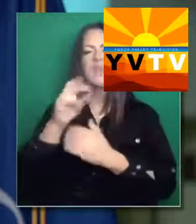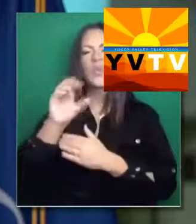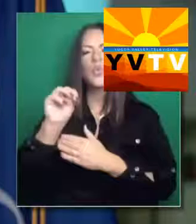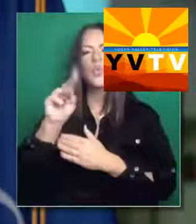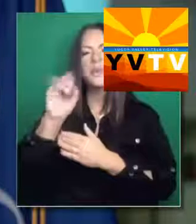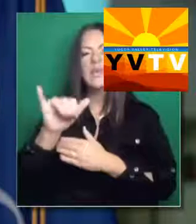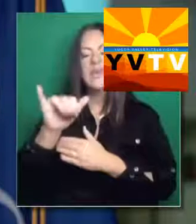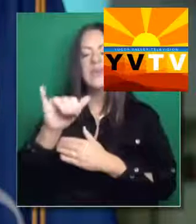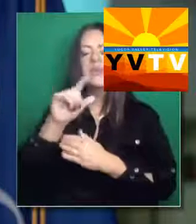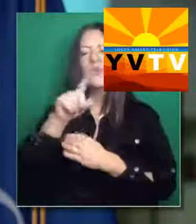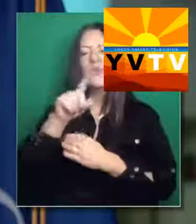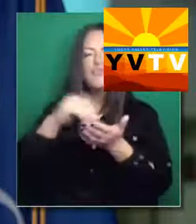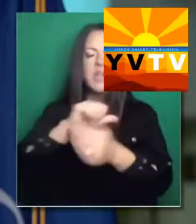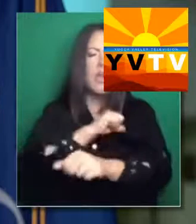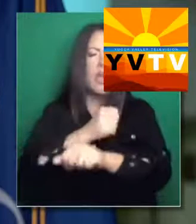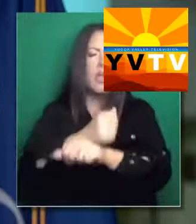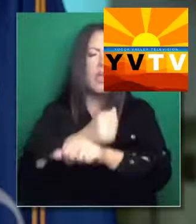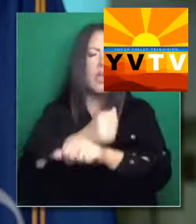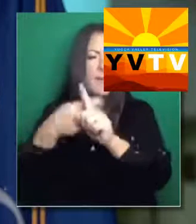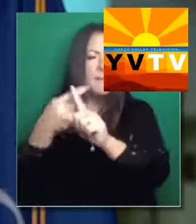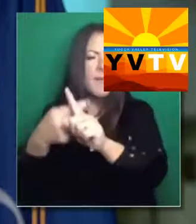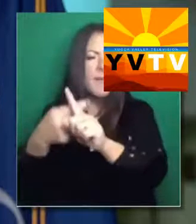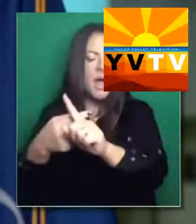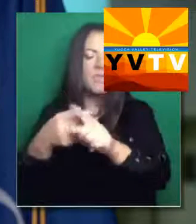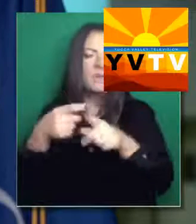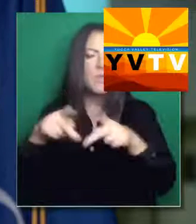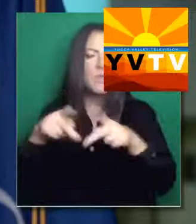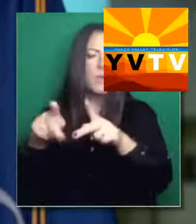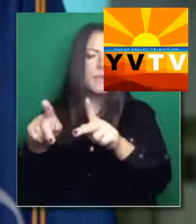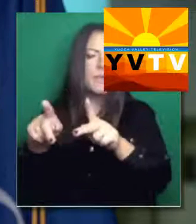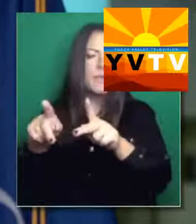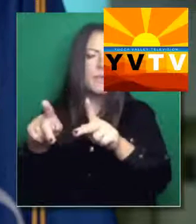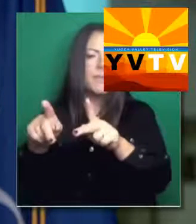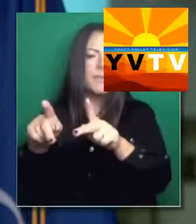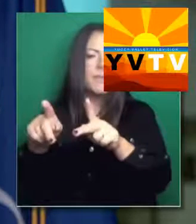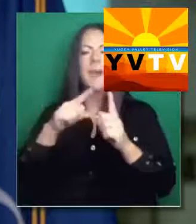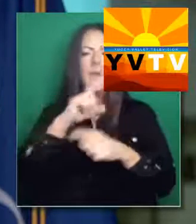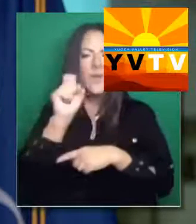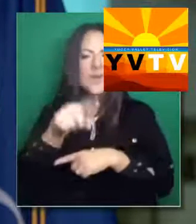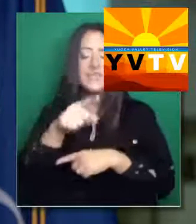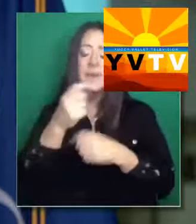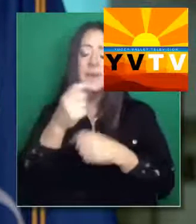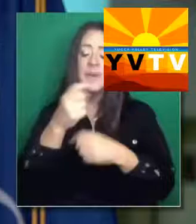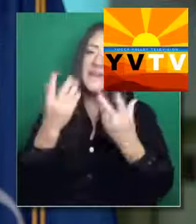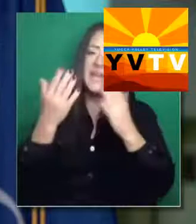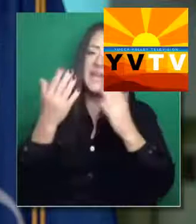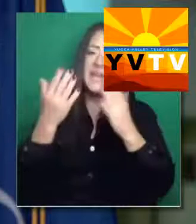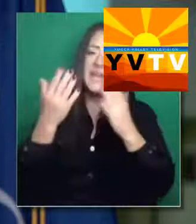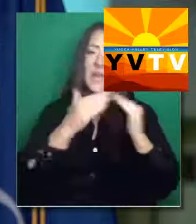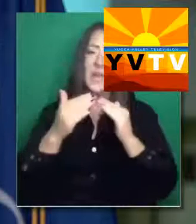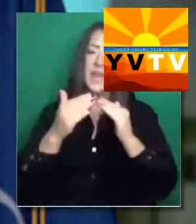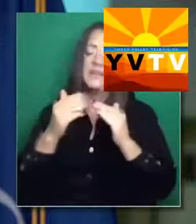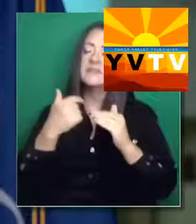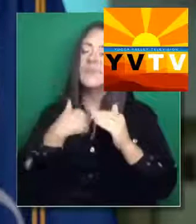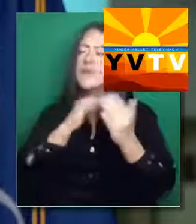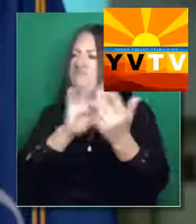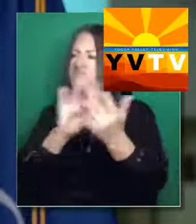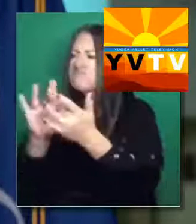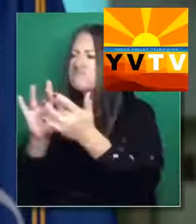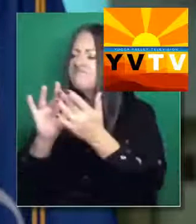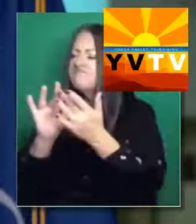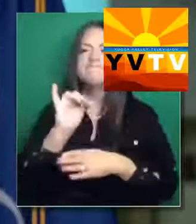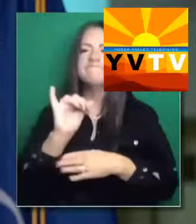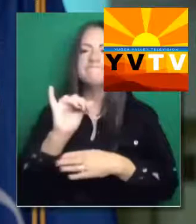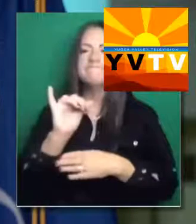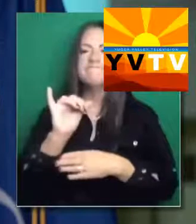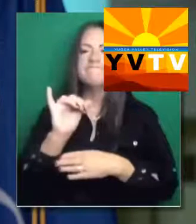I think I just want to anticipate a little bit of your question and say that a lot of communities that we've heard from over the course of the pandemic has